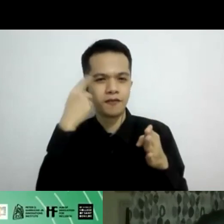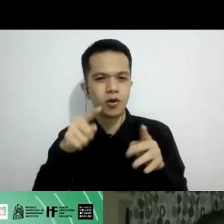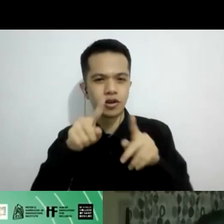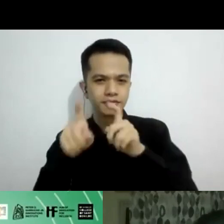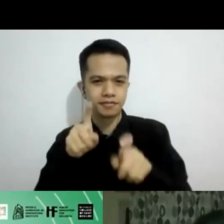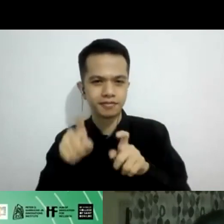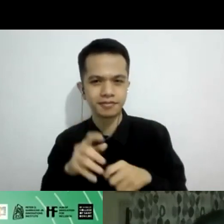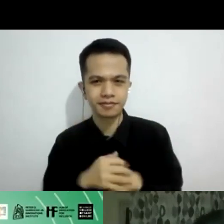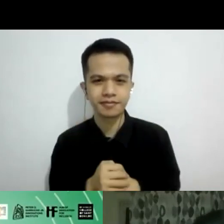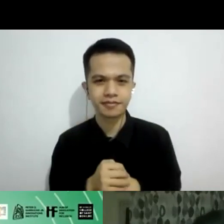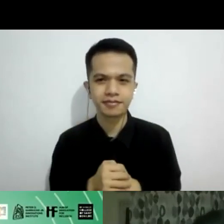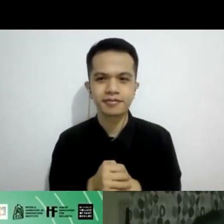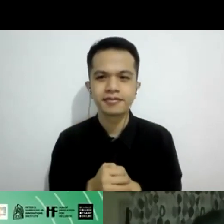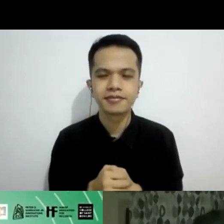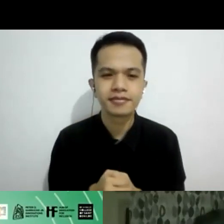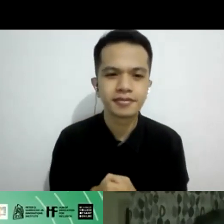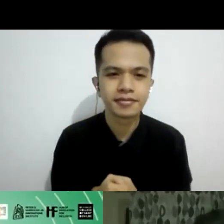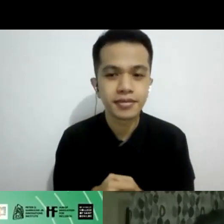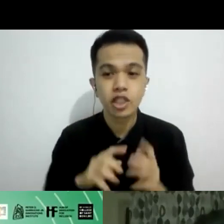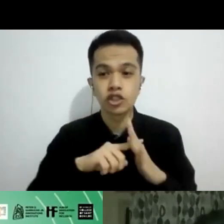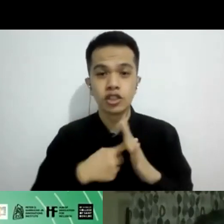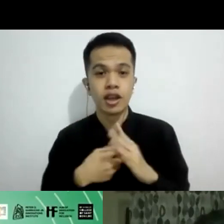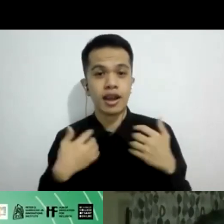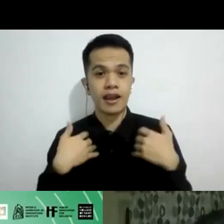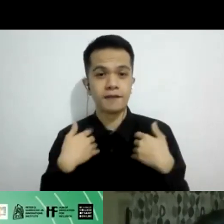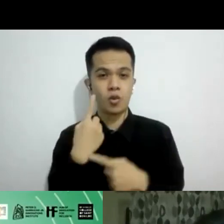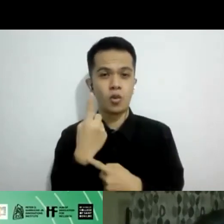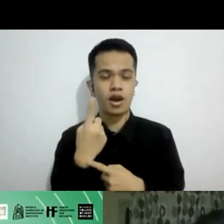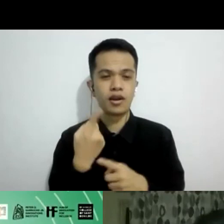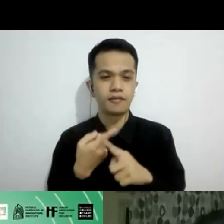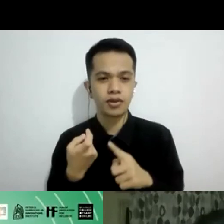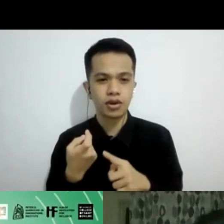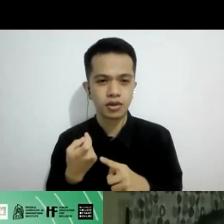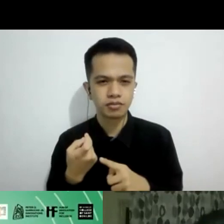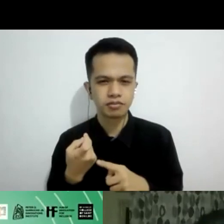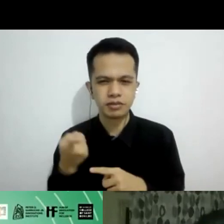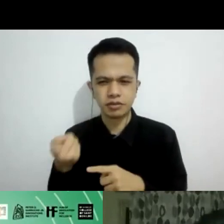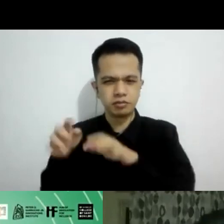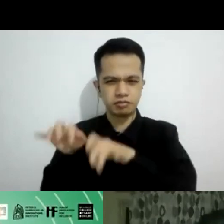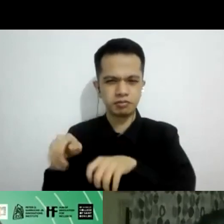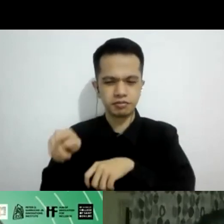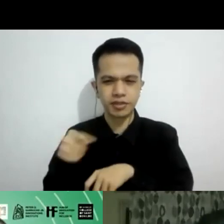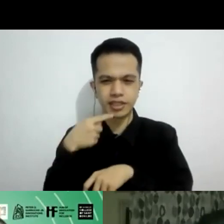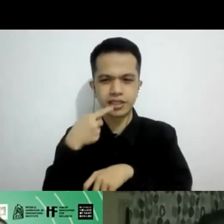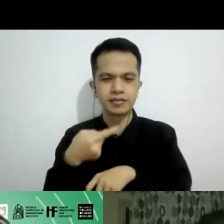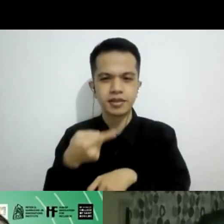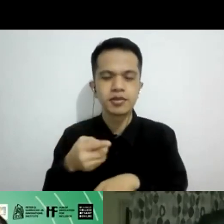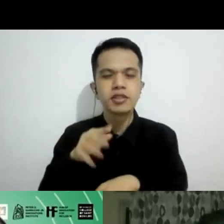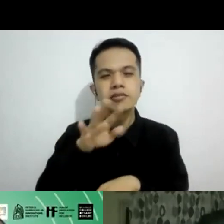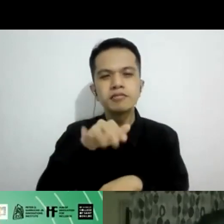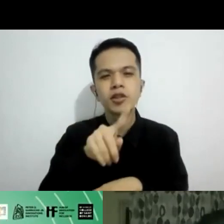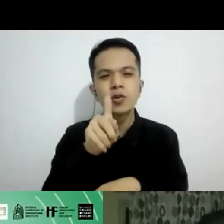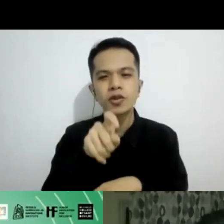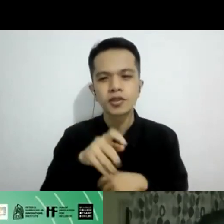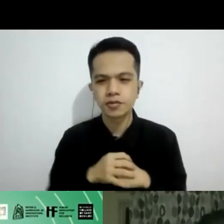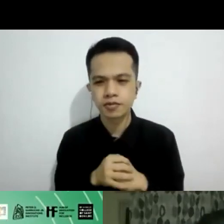questions. To start, we have one from Anonymous. Sir Gideon, the question